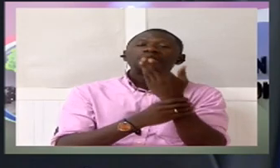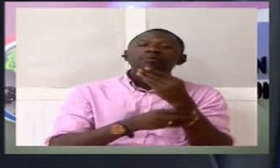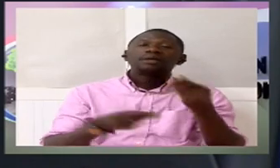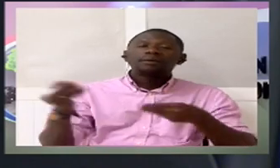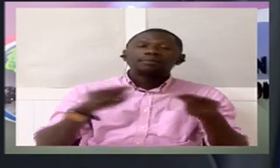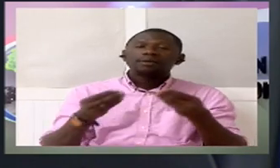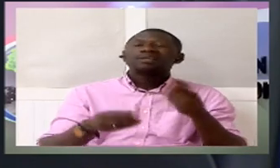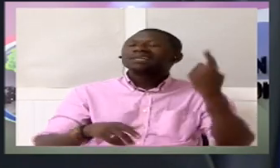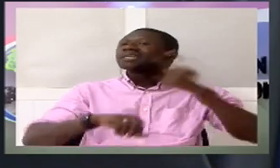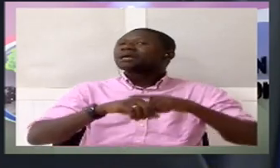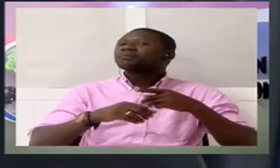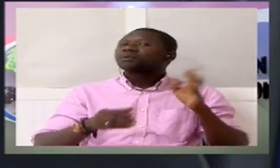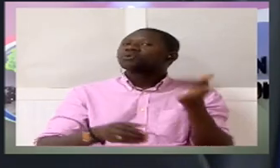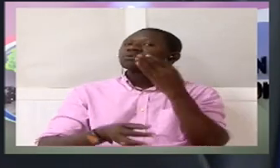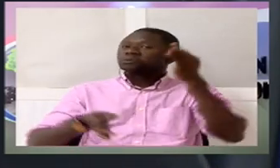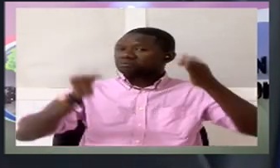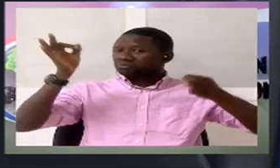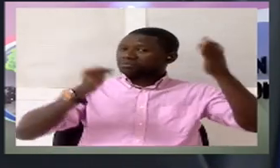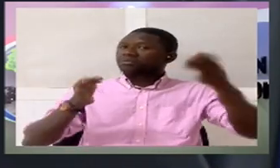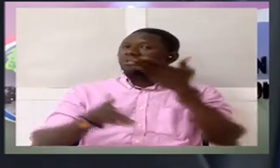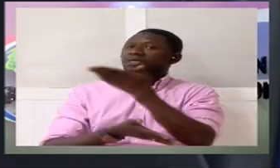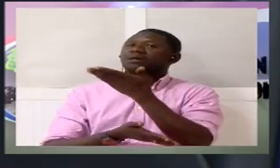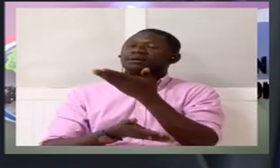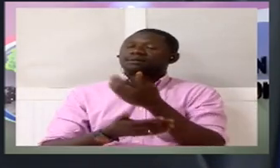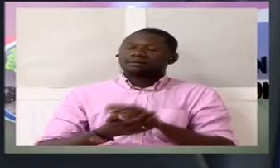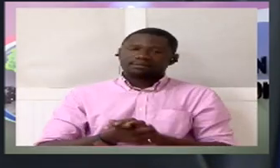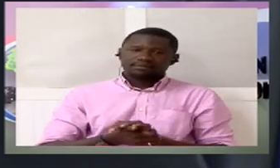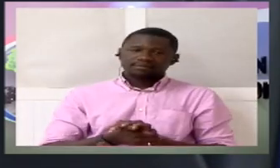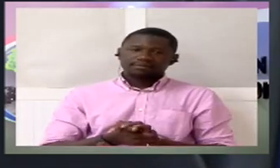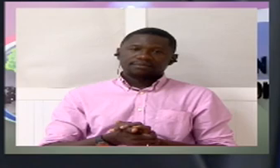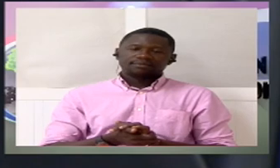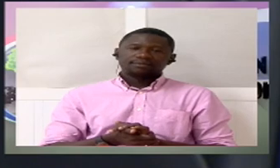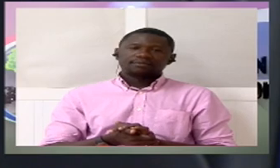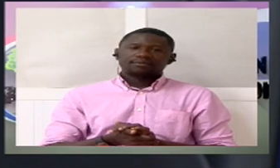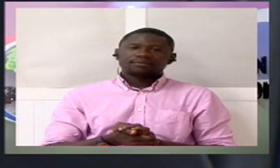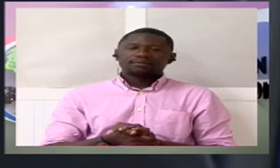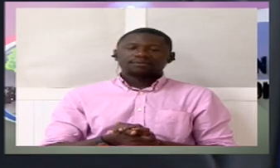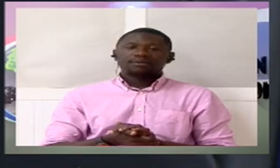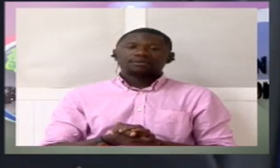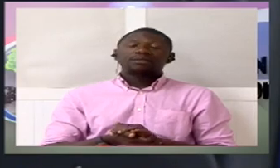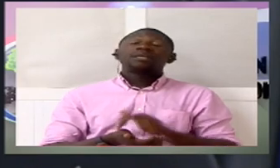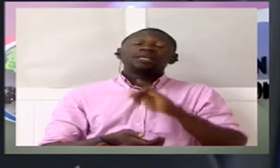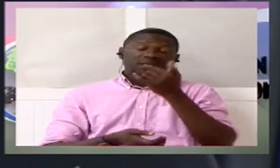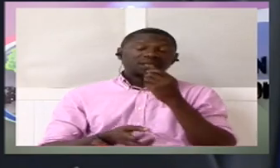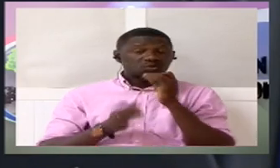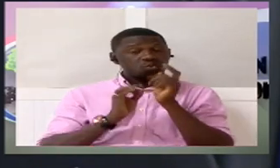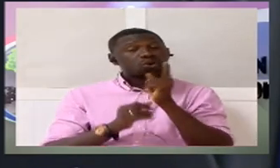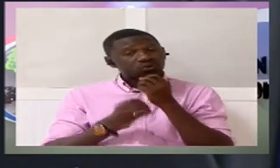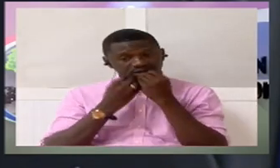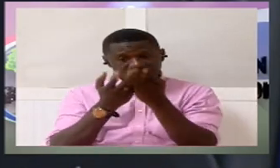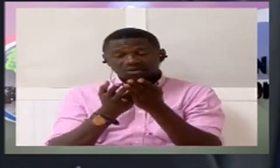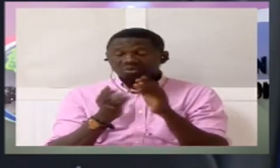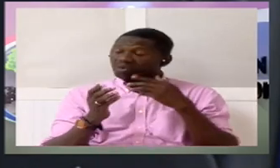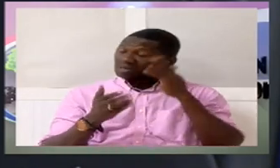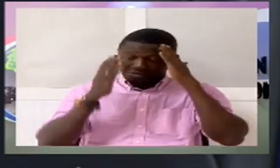kitikang wole fota bari fa wole mkuma lori motibang butung wole mankoy. That is what was said, but whether that is